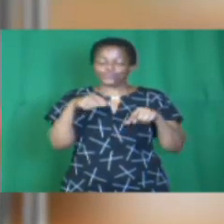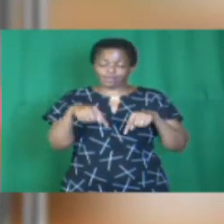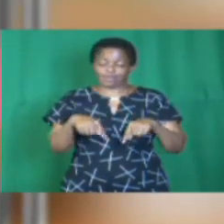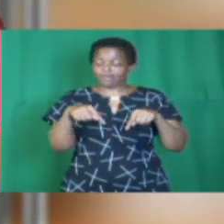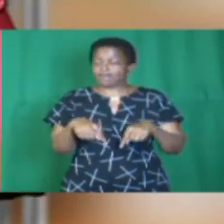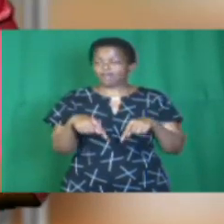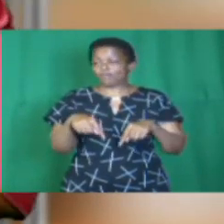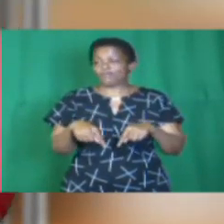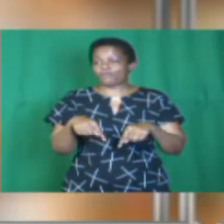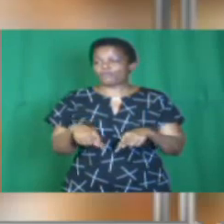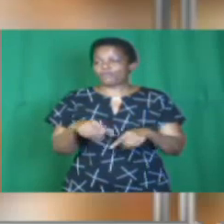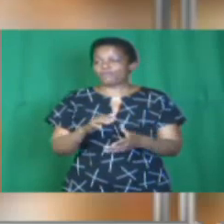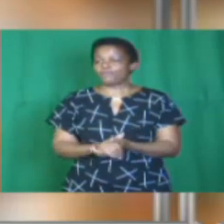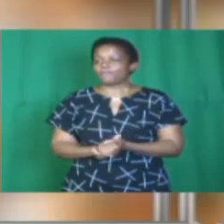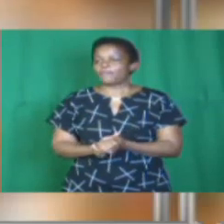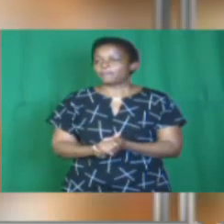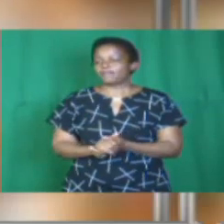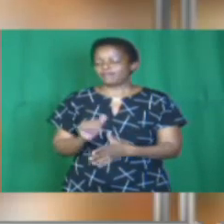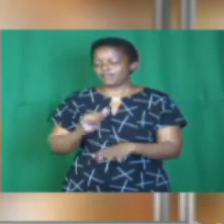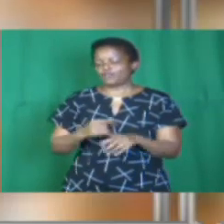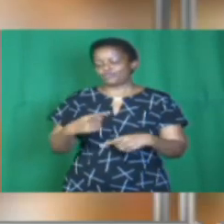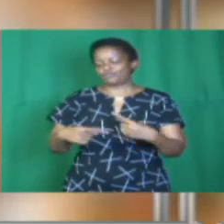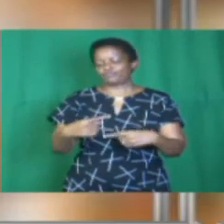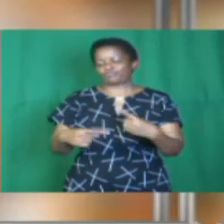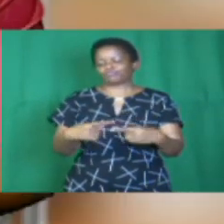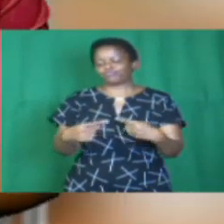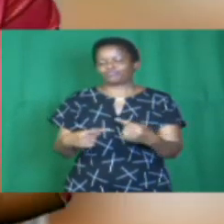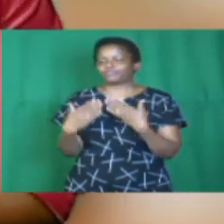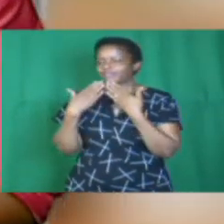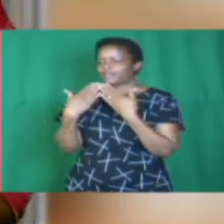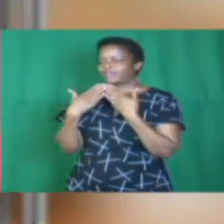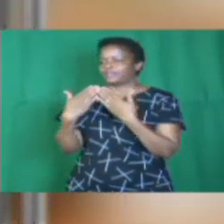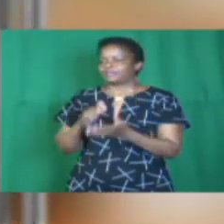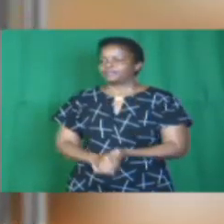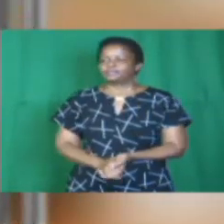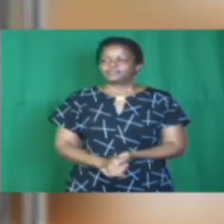Okay. Okay. All right. You can continue with your lesson. Thank you so much.